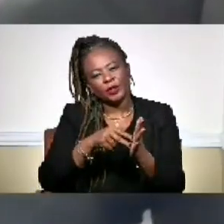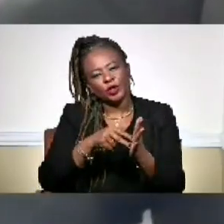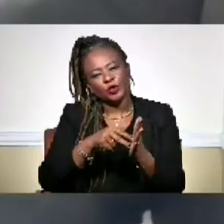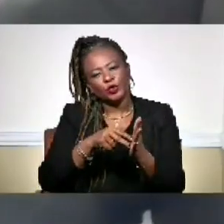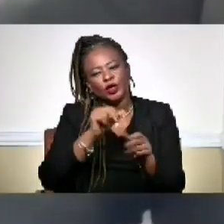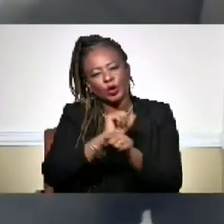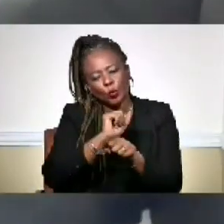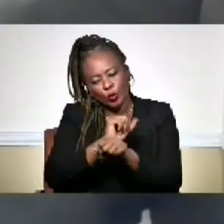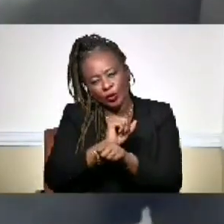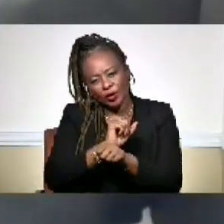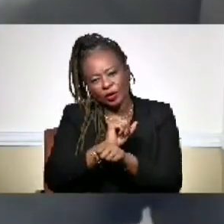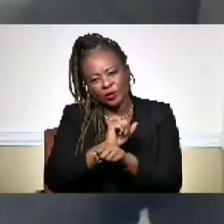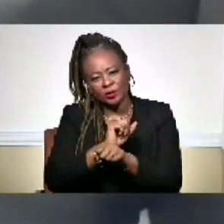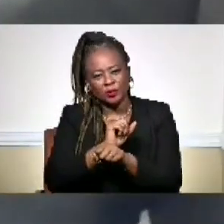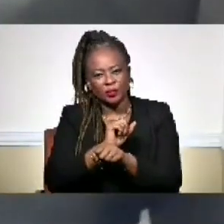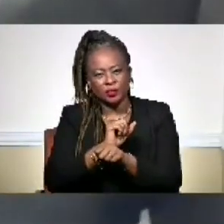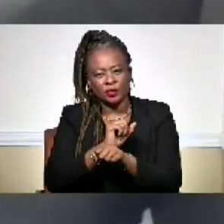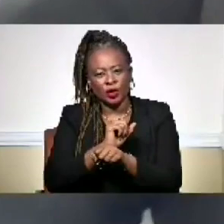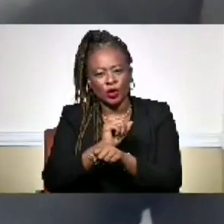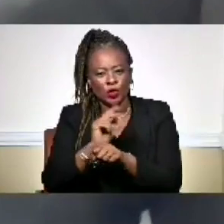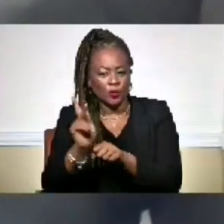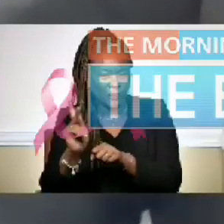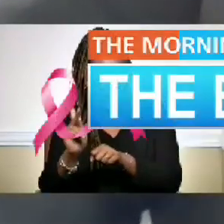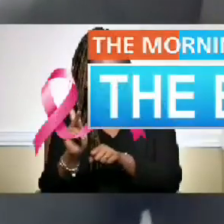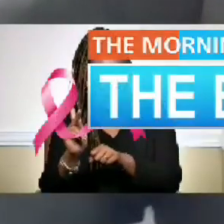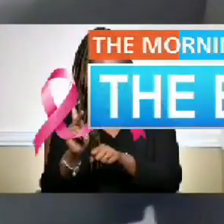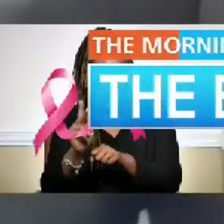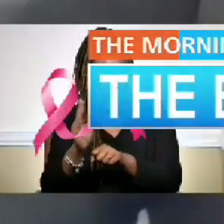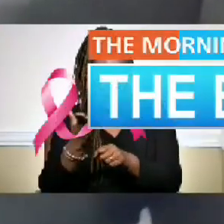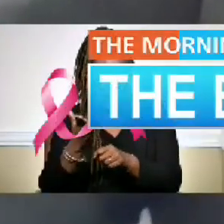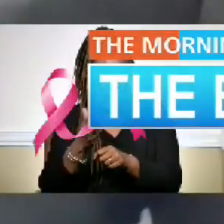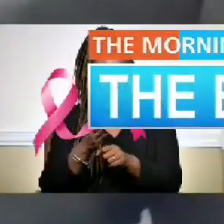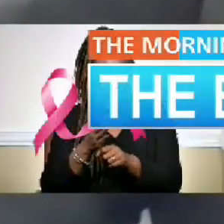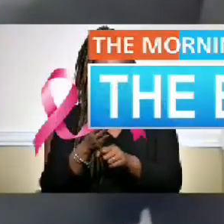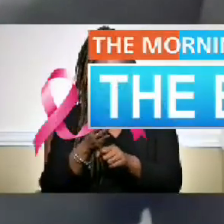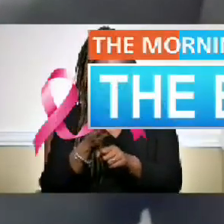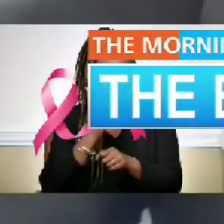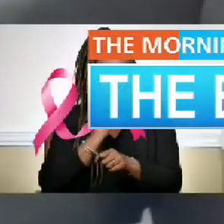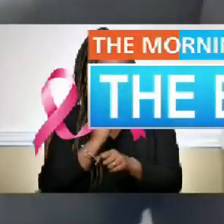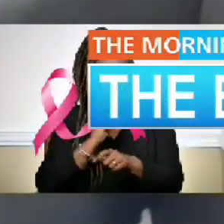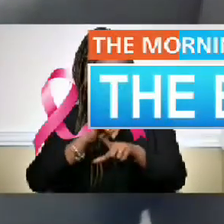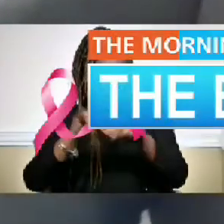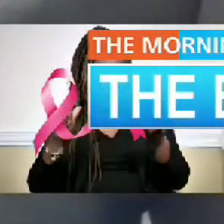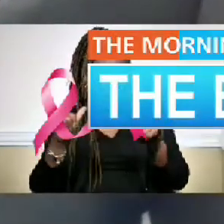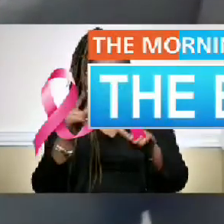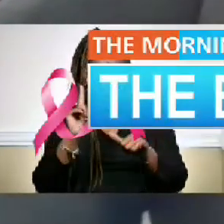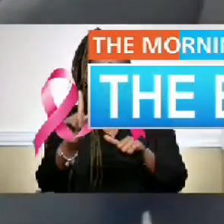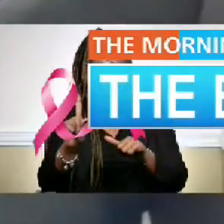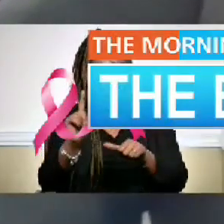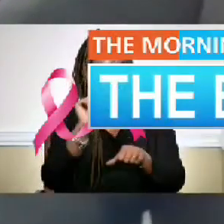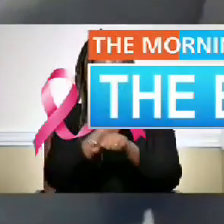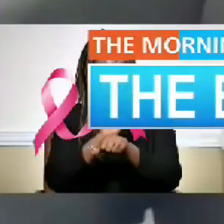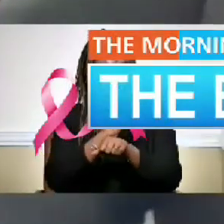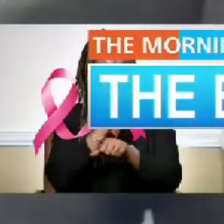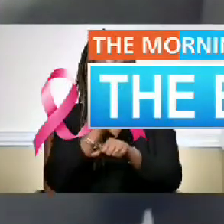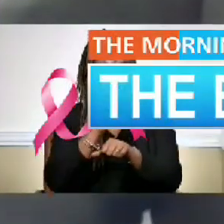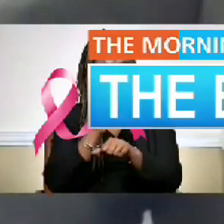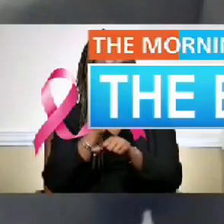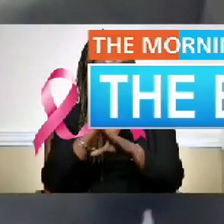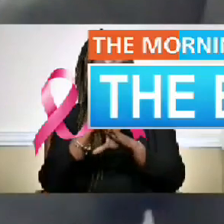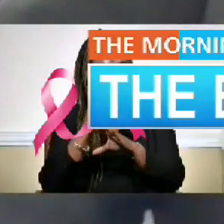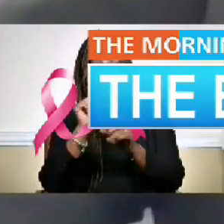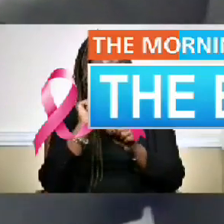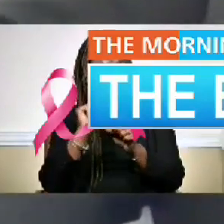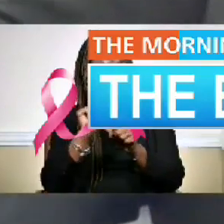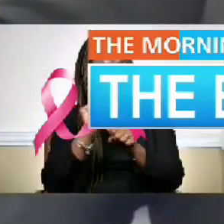work remotely in the Bahamas while enjoying the Bahamian experience, but your work must not interfere with